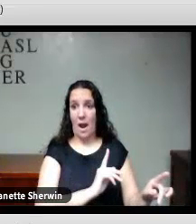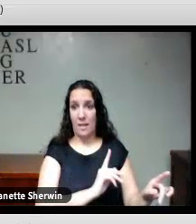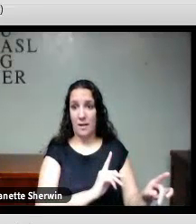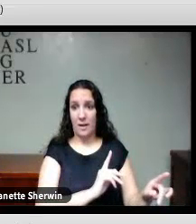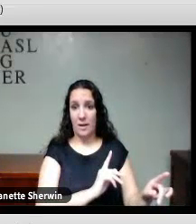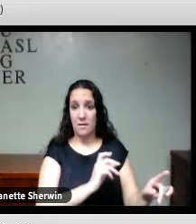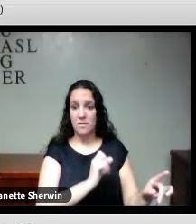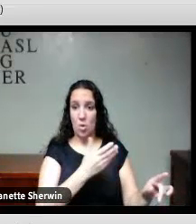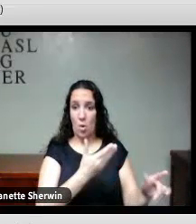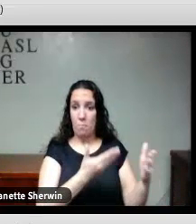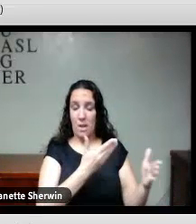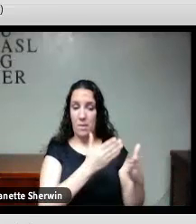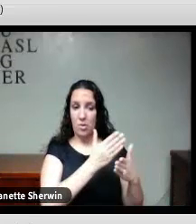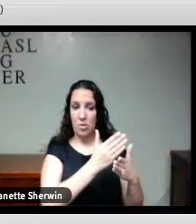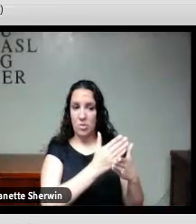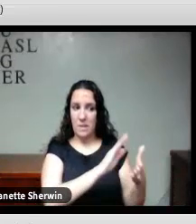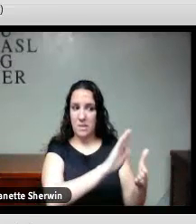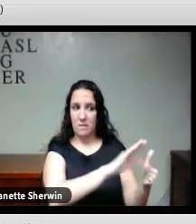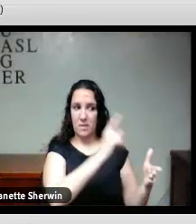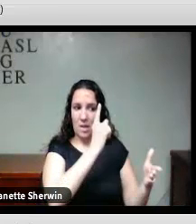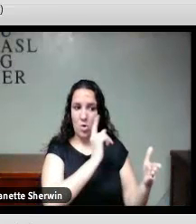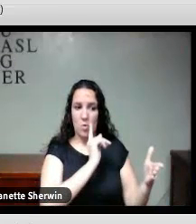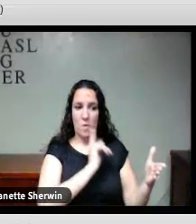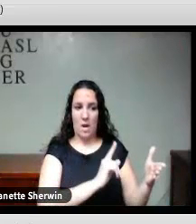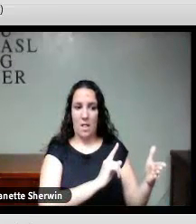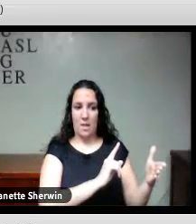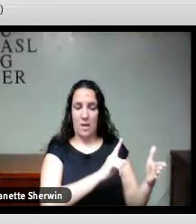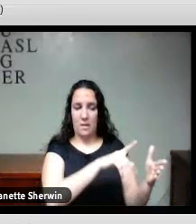piece of reality in there.